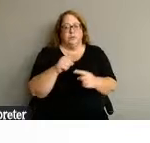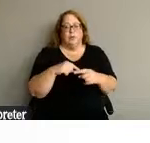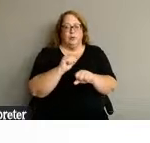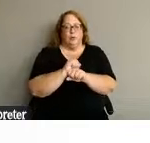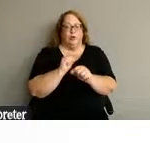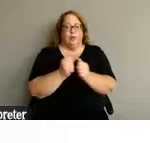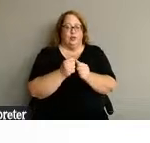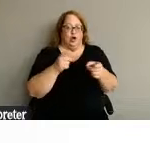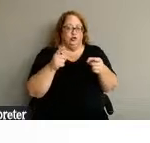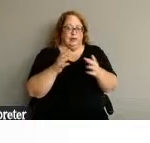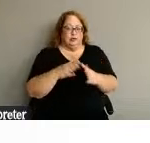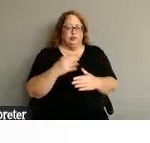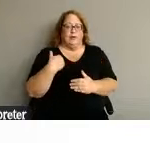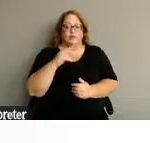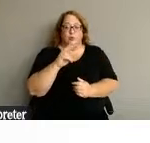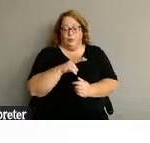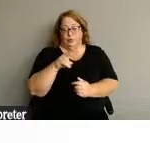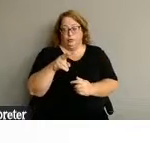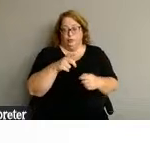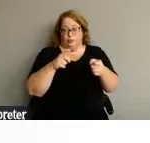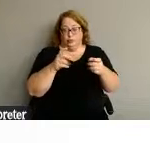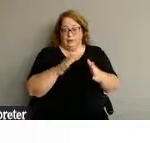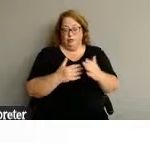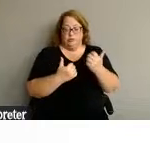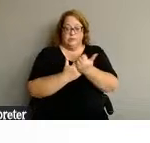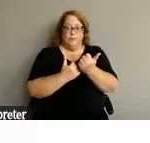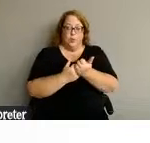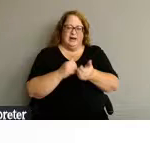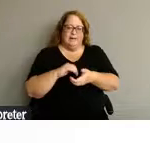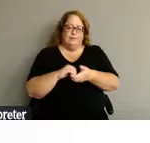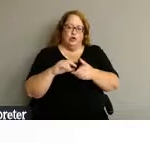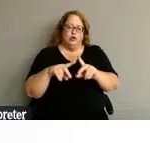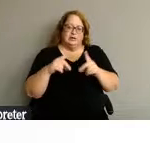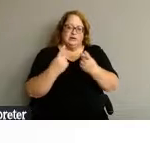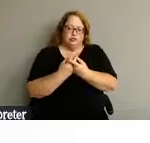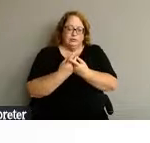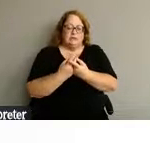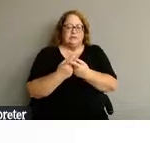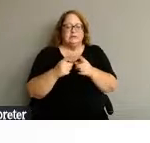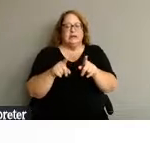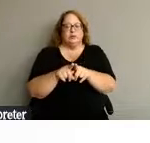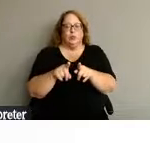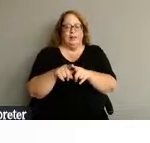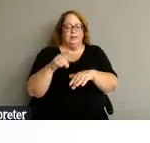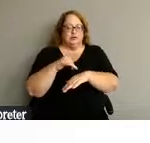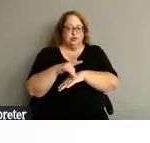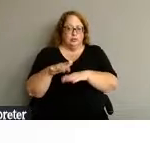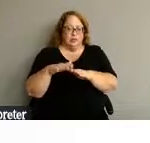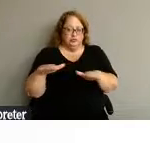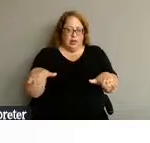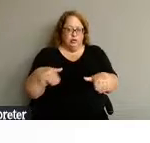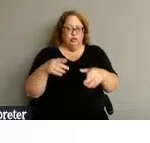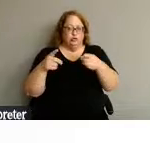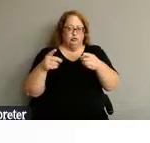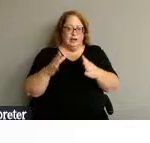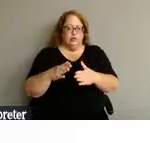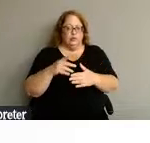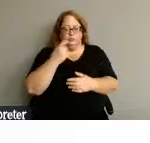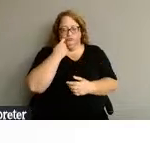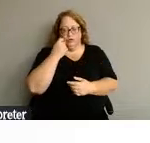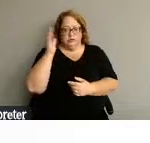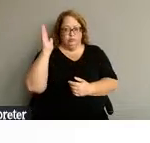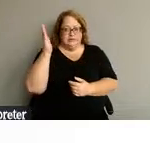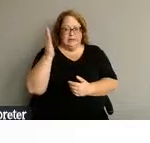our directors, there are 22 directors supporting partner districts across St. Louis County, as well as our early childhood directors who just